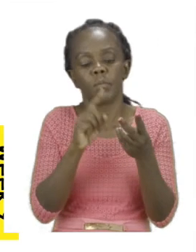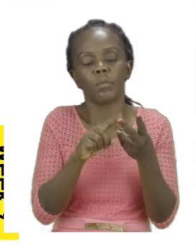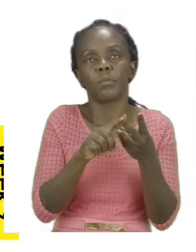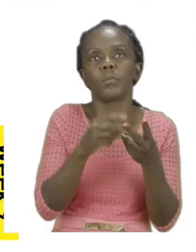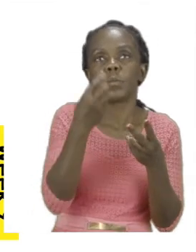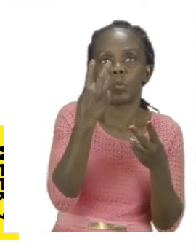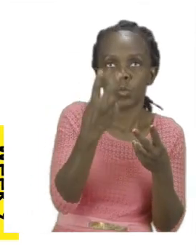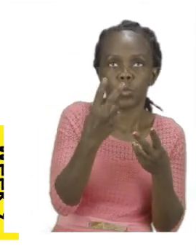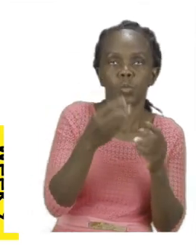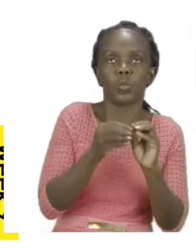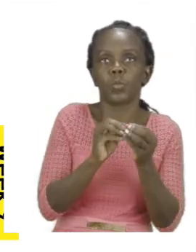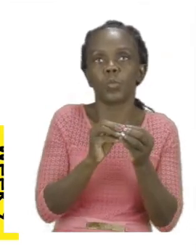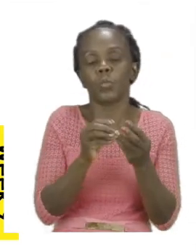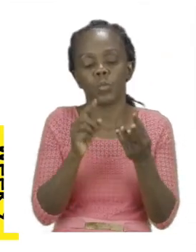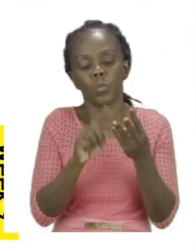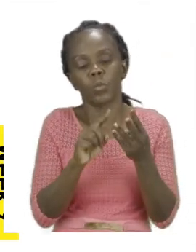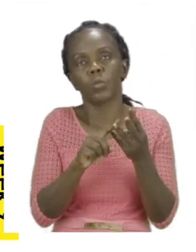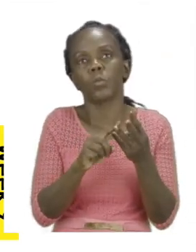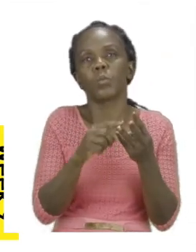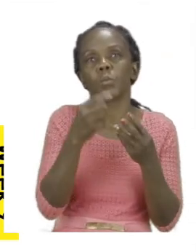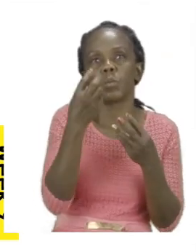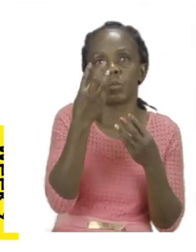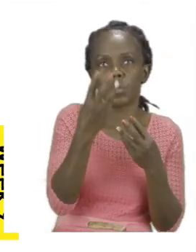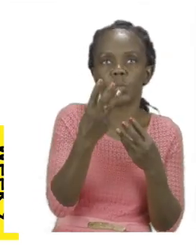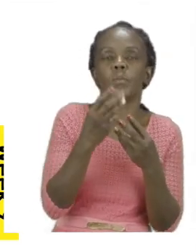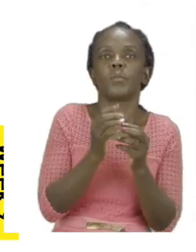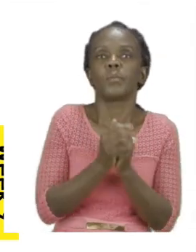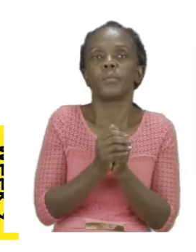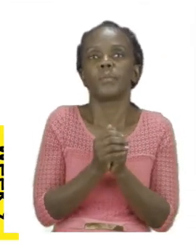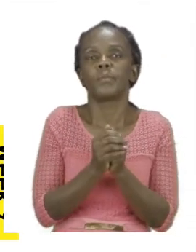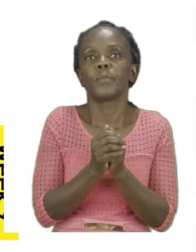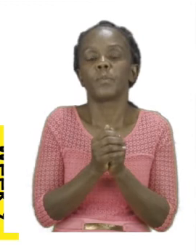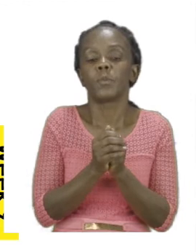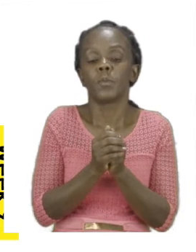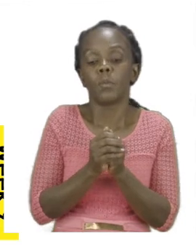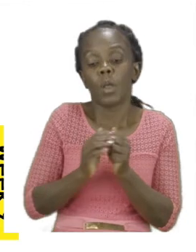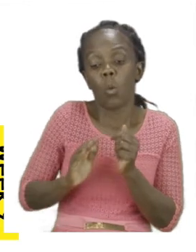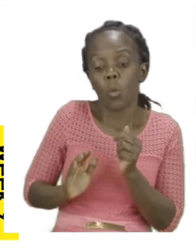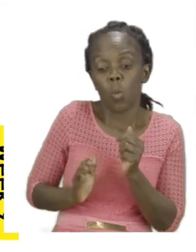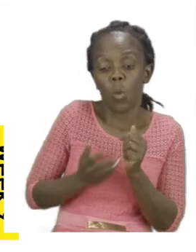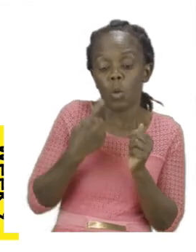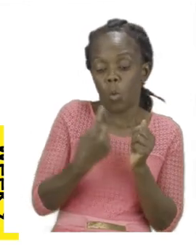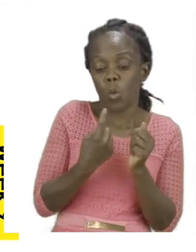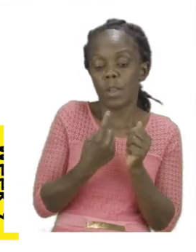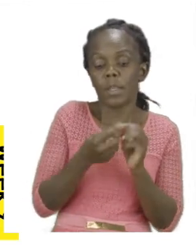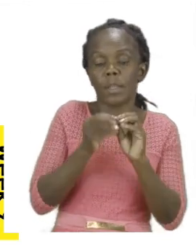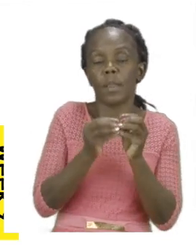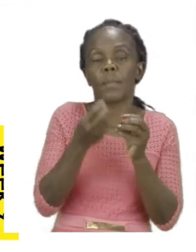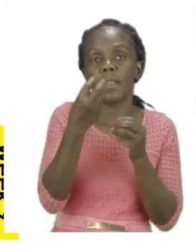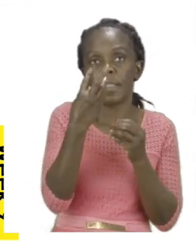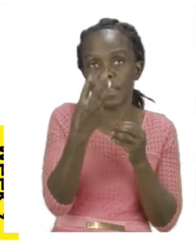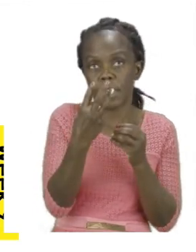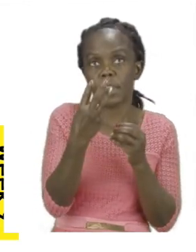interested in the number 3, and that is what we are going to circle. Now we are going to use the